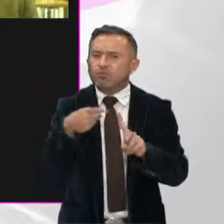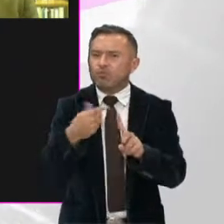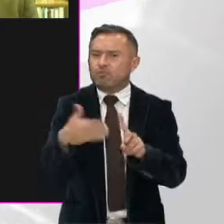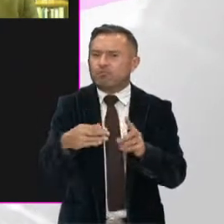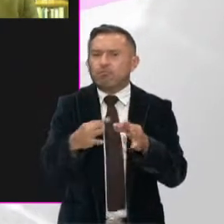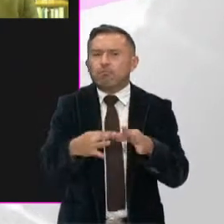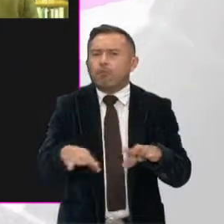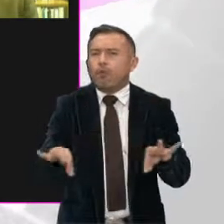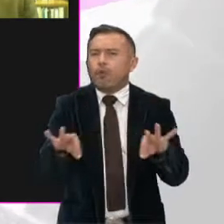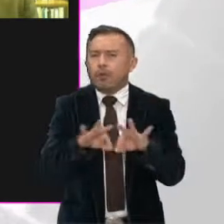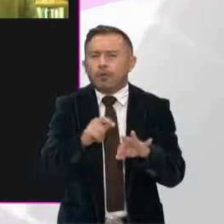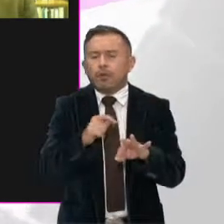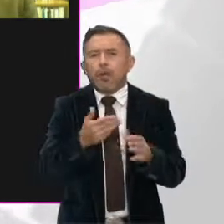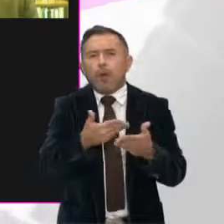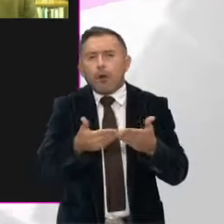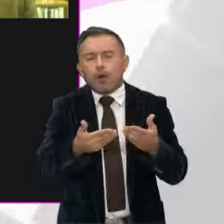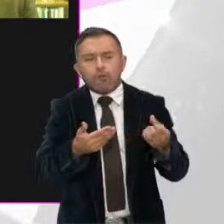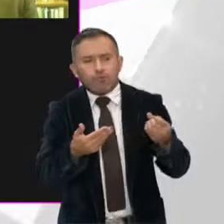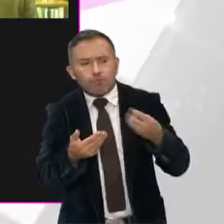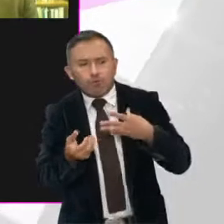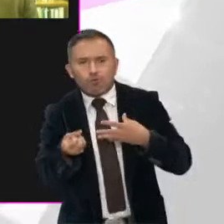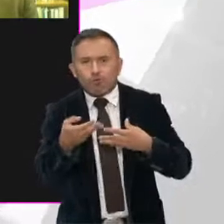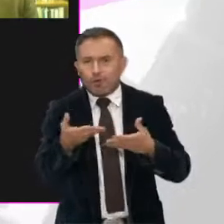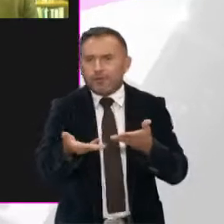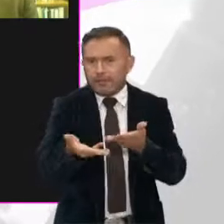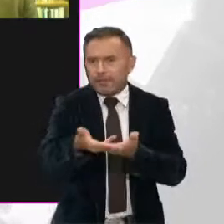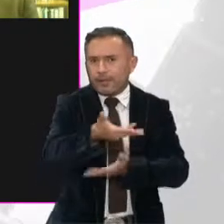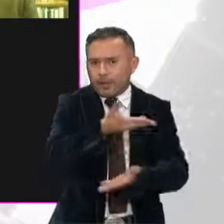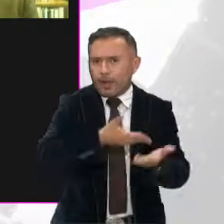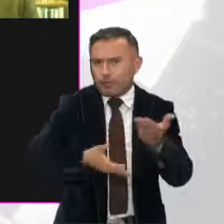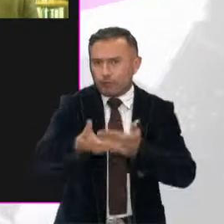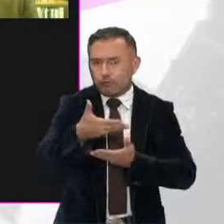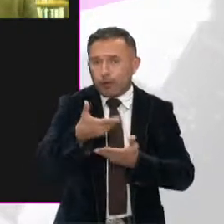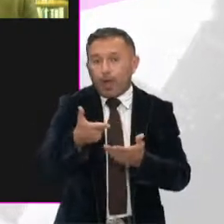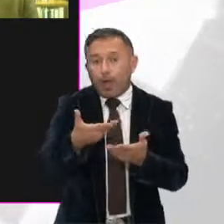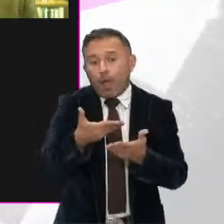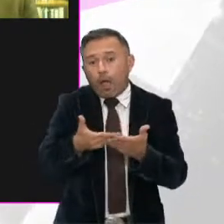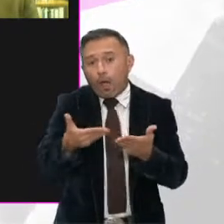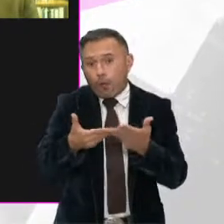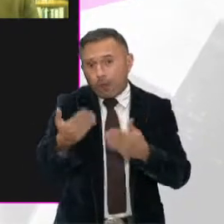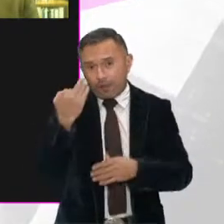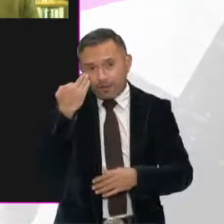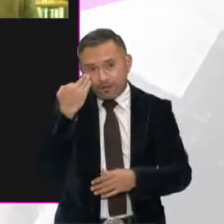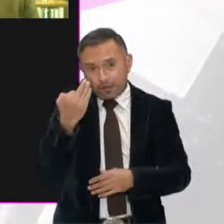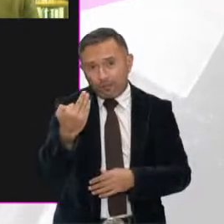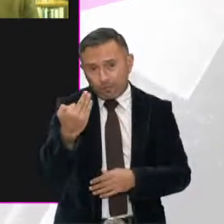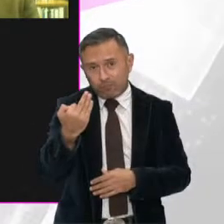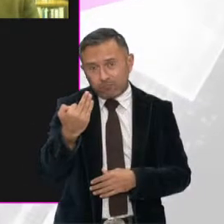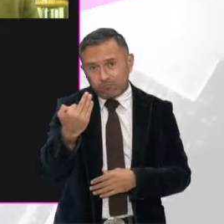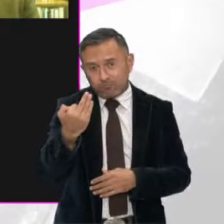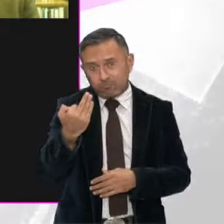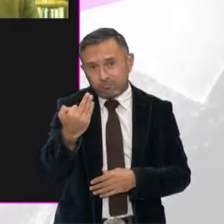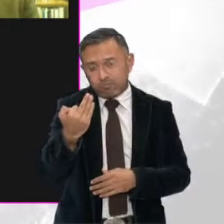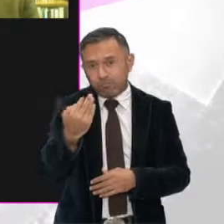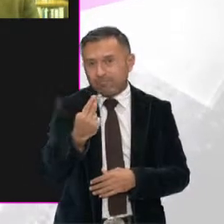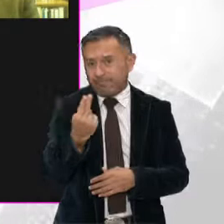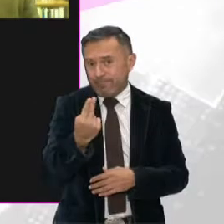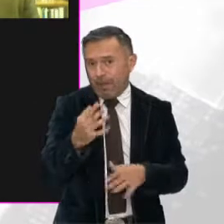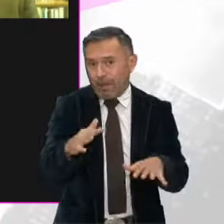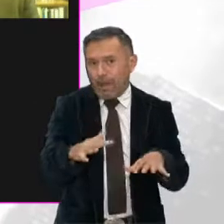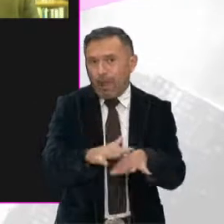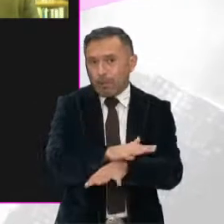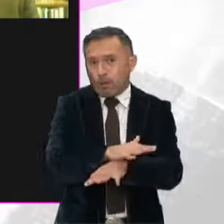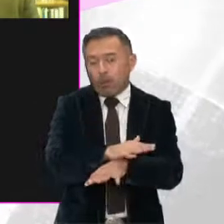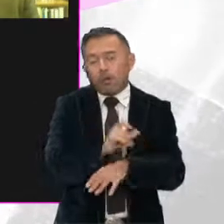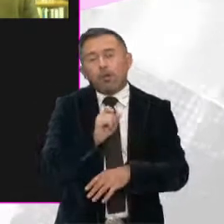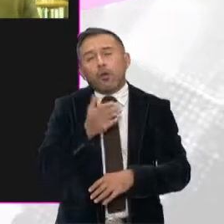for underlying the importance of our exchange, our sharing of information. Unfortunately,